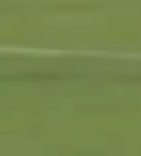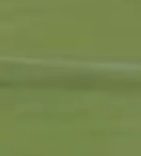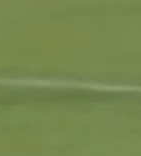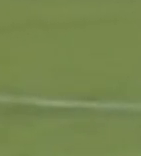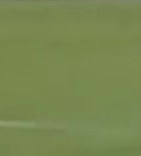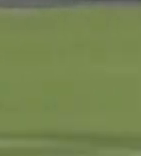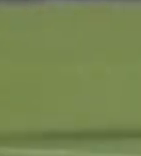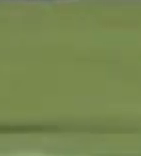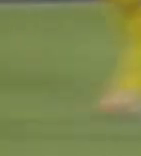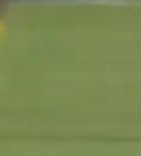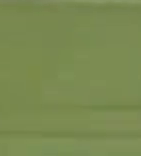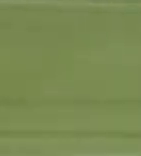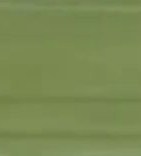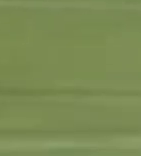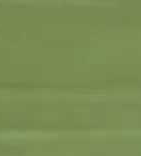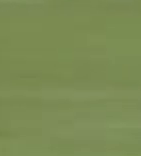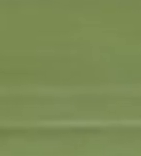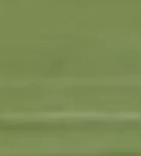Cameroon.